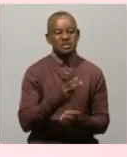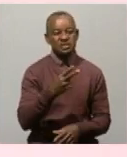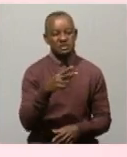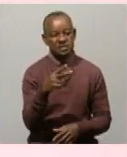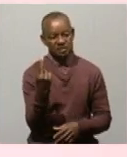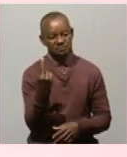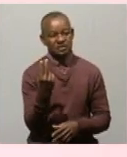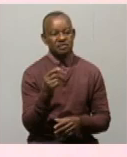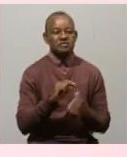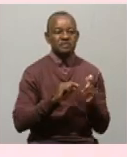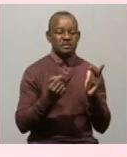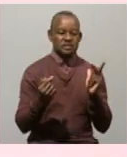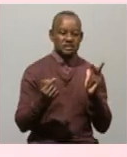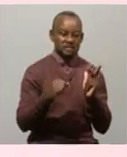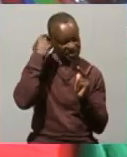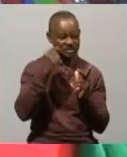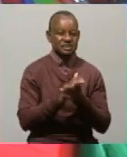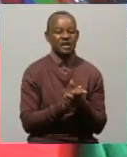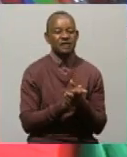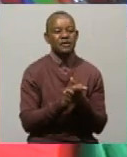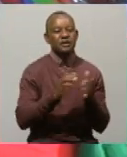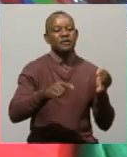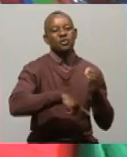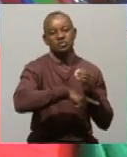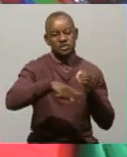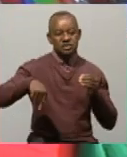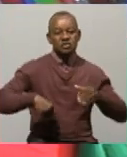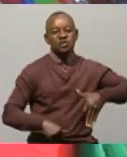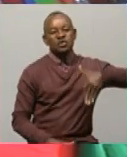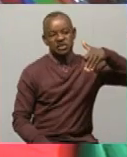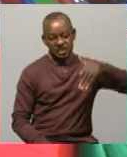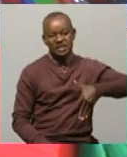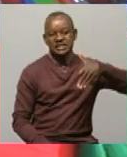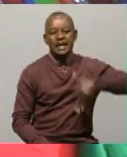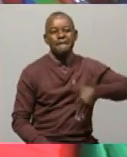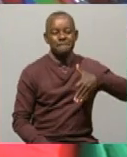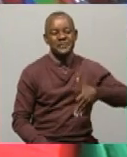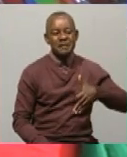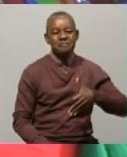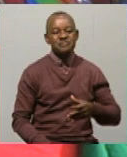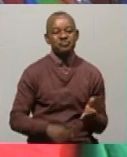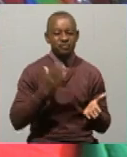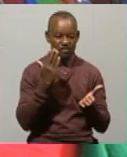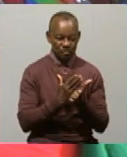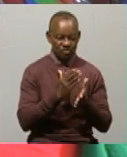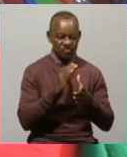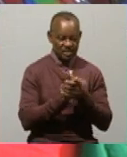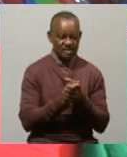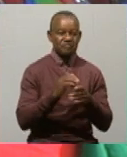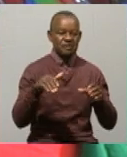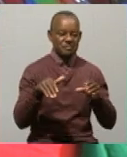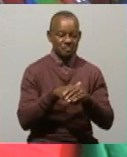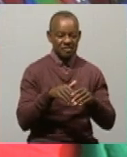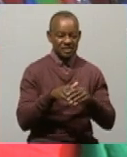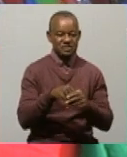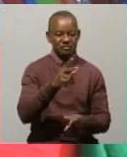The extraordinary congress of the party will at later stage discuss the amendments of the rules and